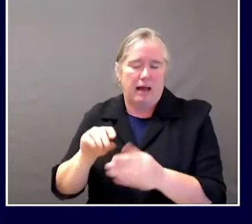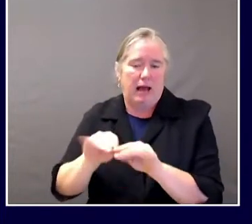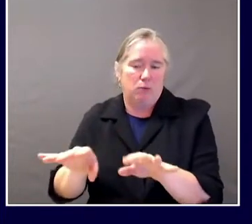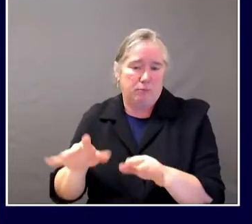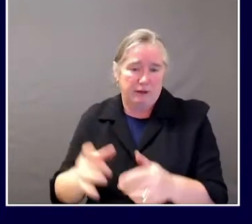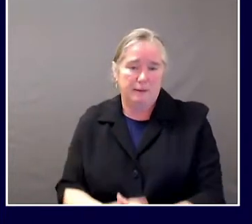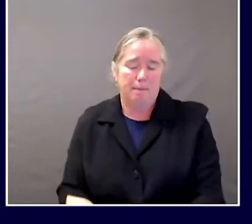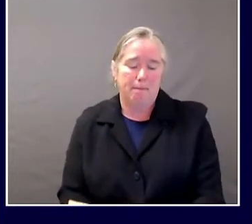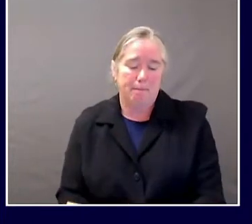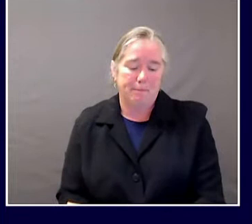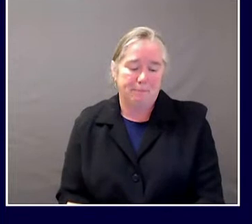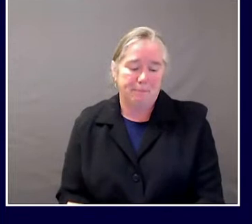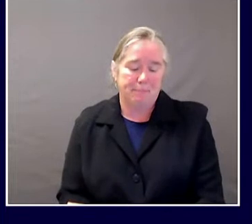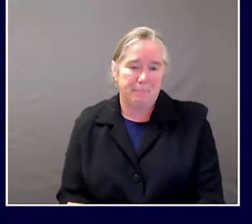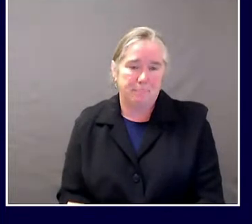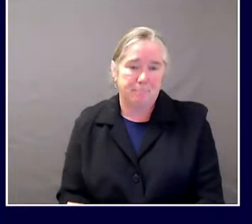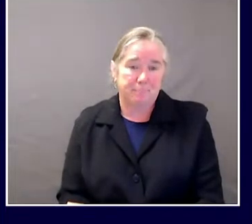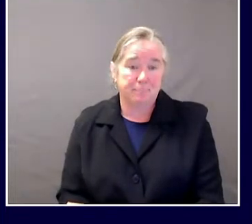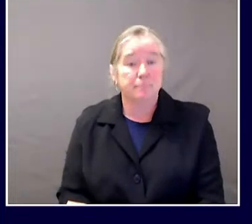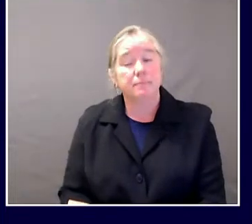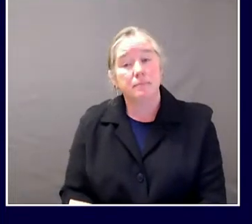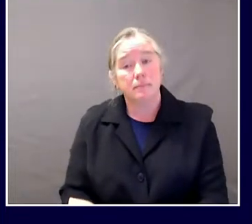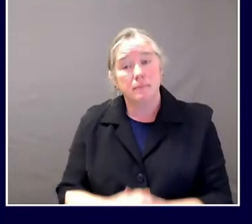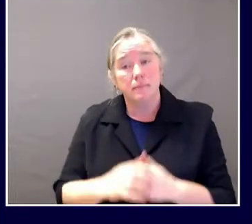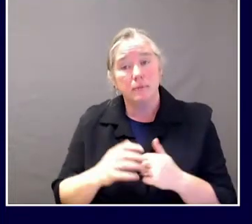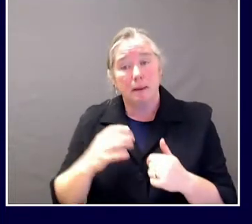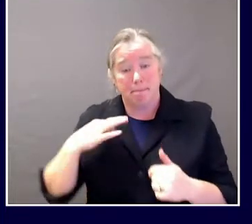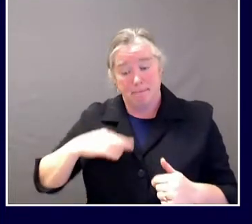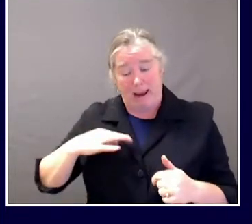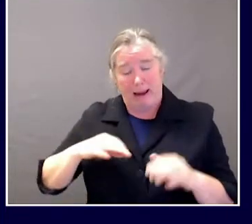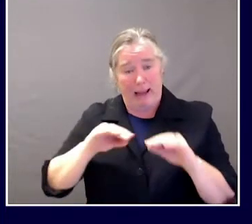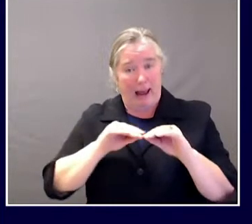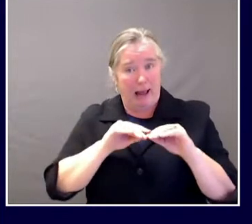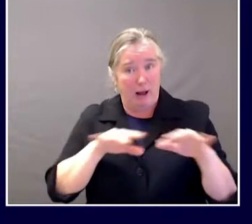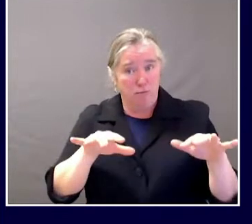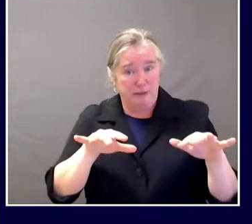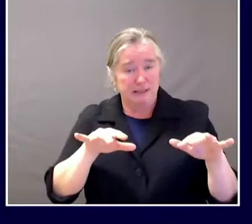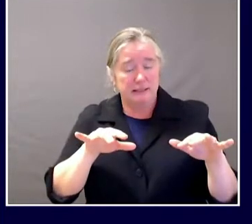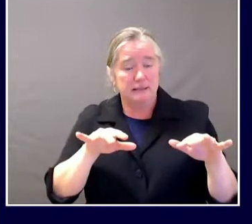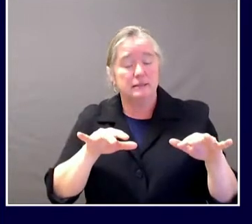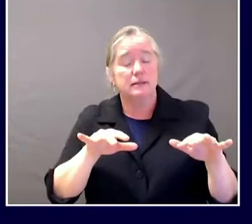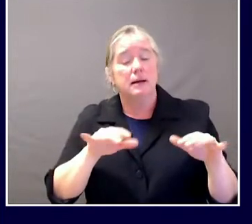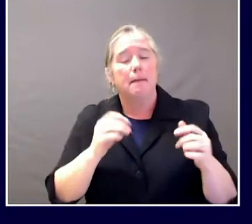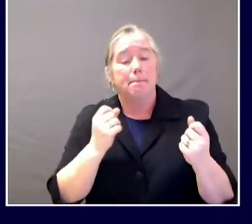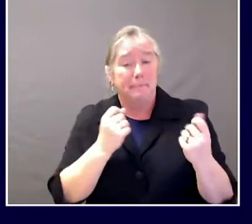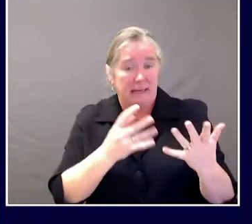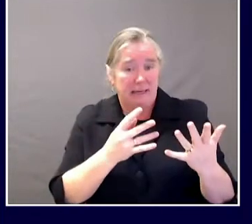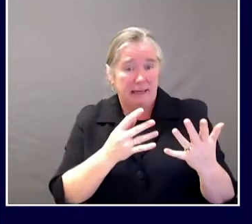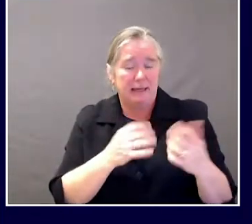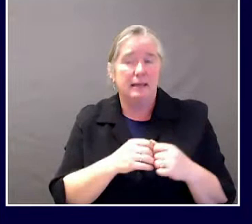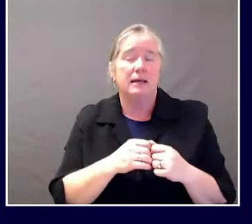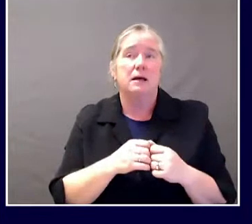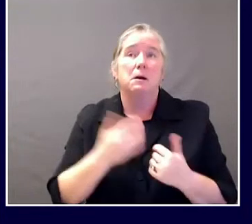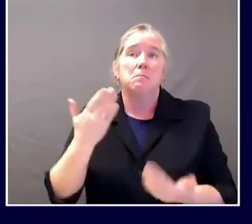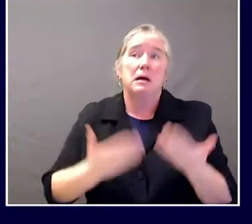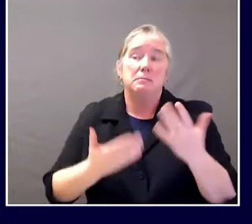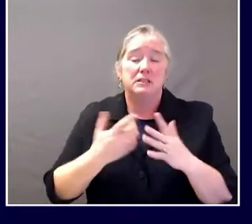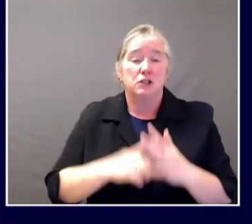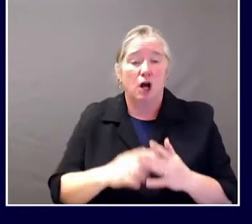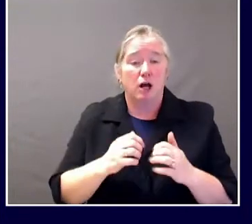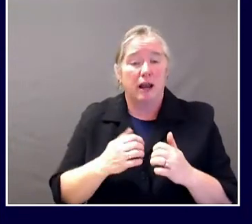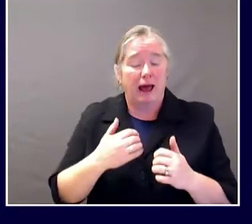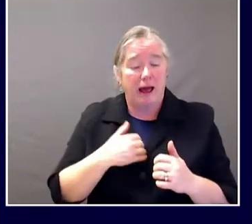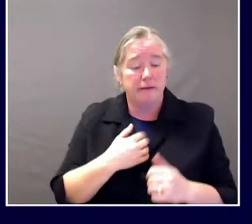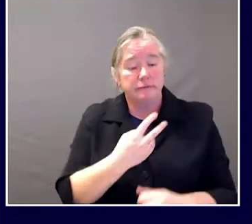say, that many of the outbreaks that we have in Maine, not all, but many of them start off with 3, 5, or 7 cases